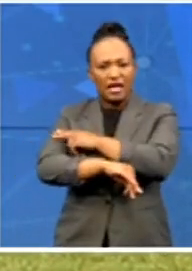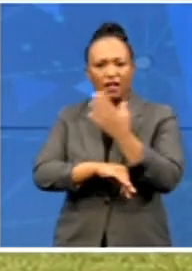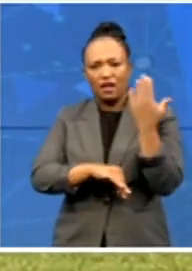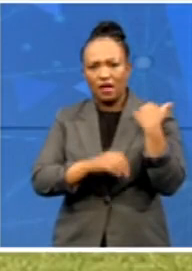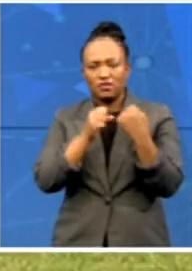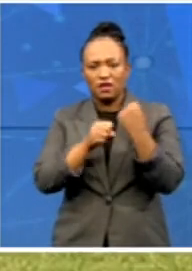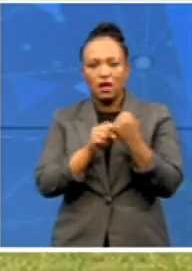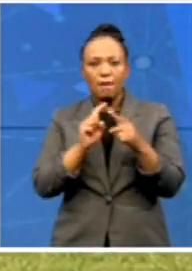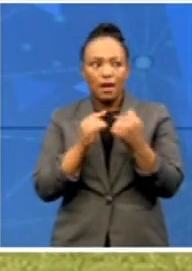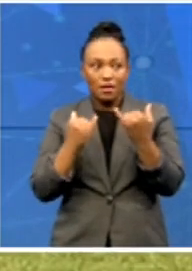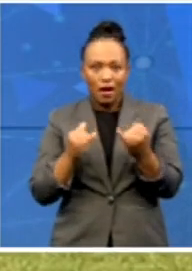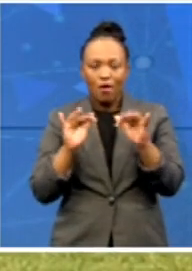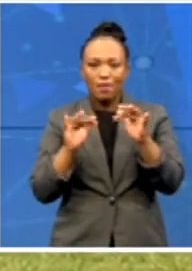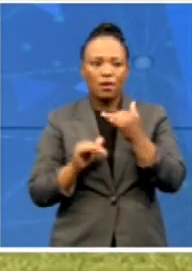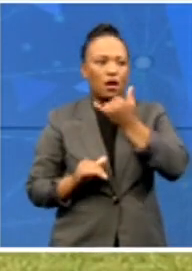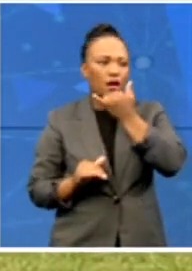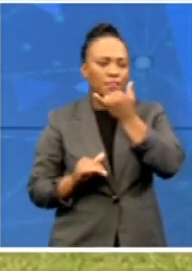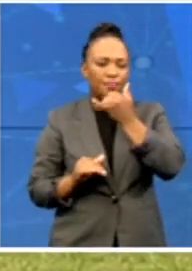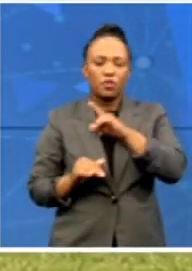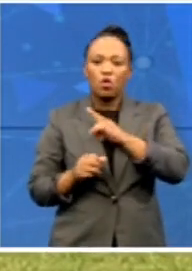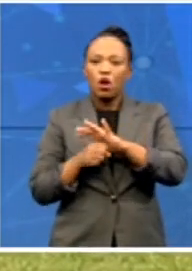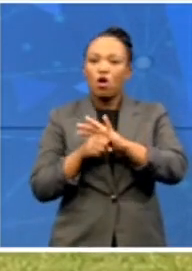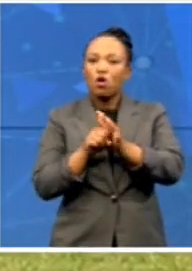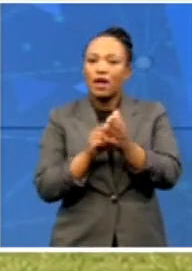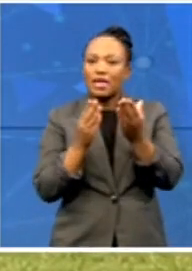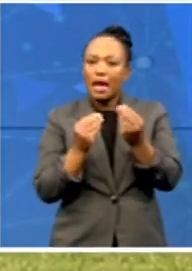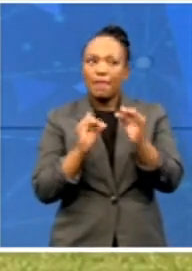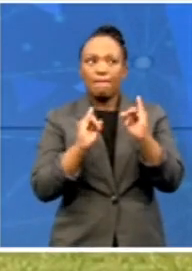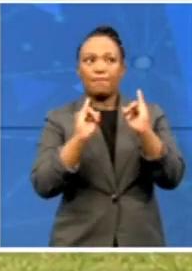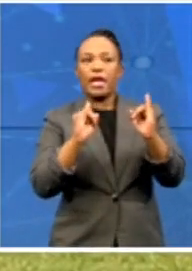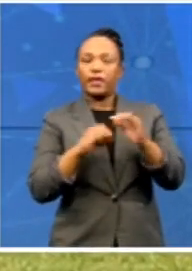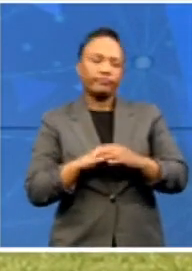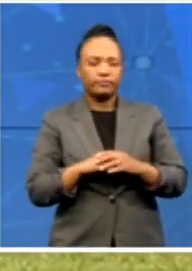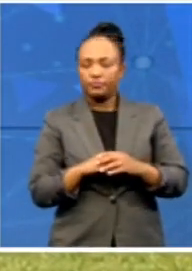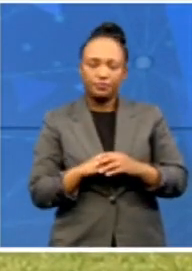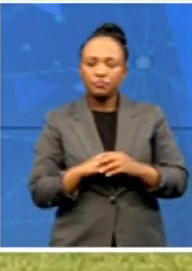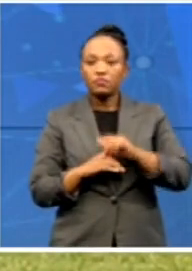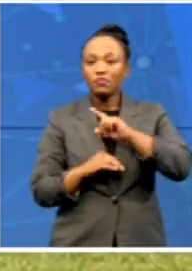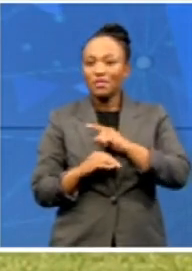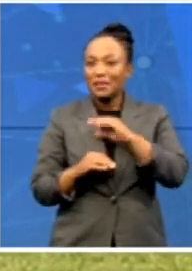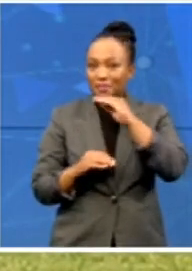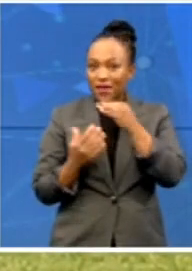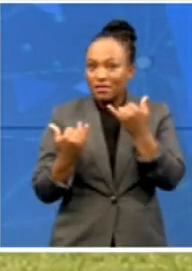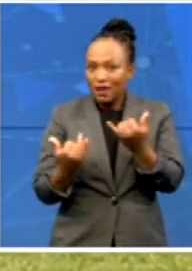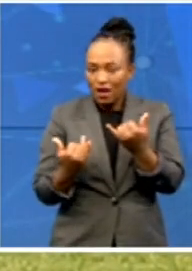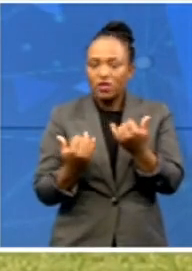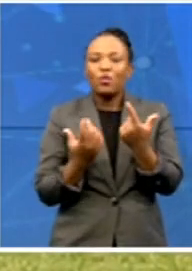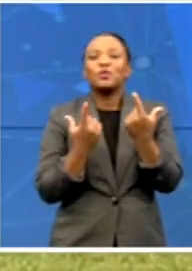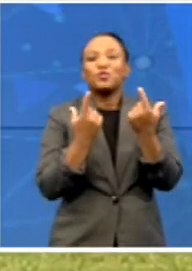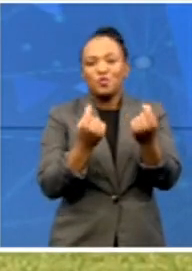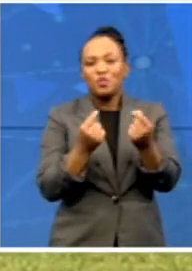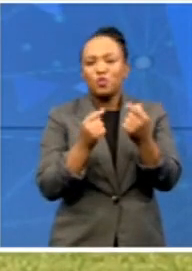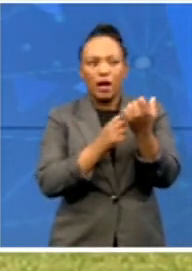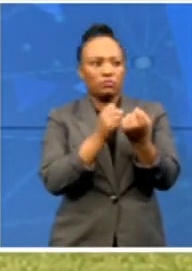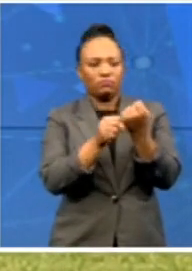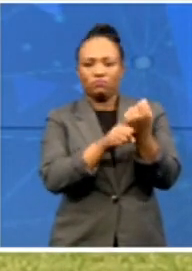not as bad as they were last year, because now they're actually going to do what they actually do in other years. They're actually going to spend time with